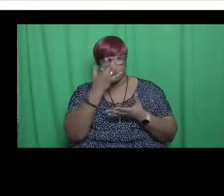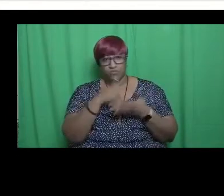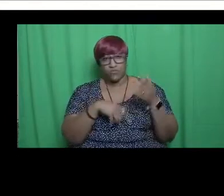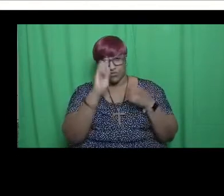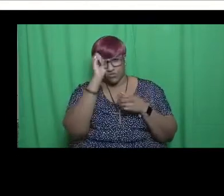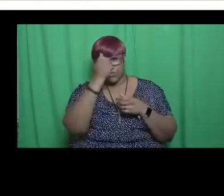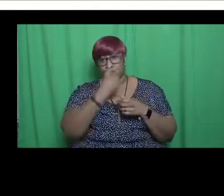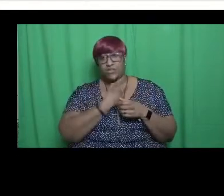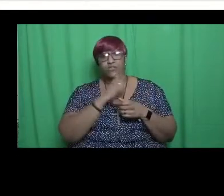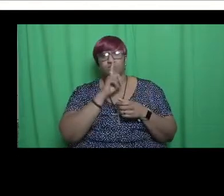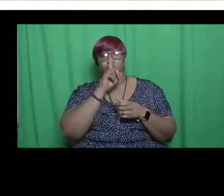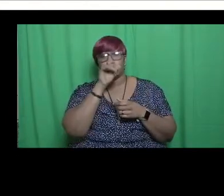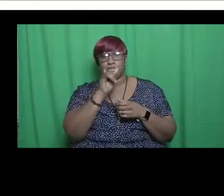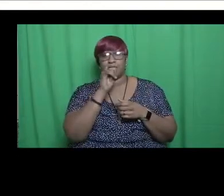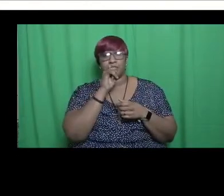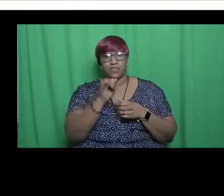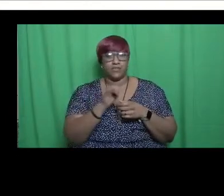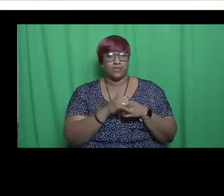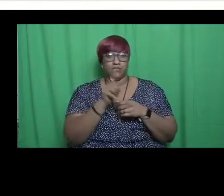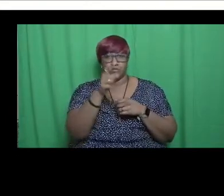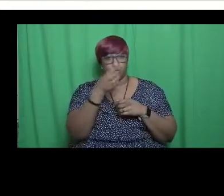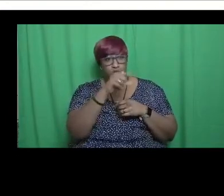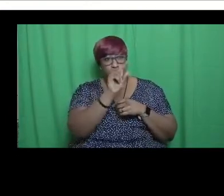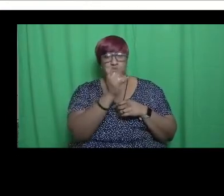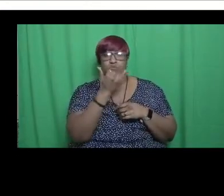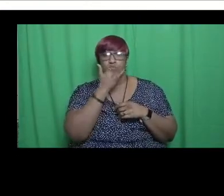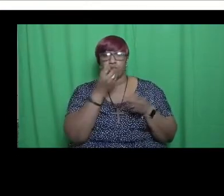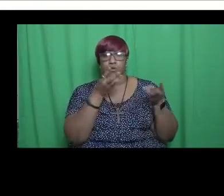is. Grace is when you're going the wrong way.